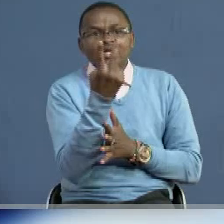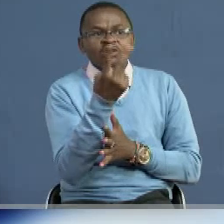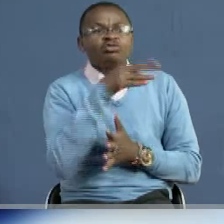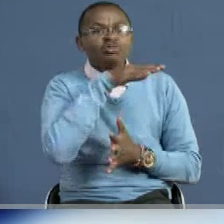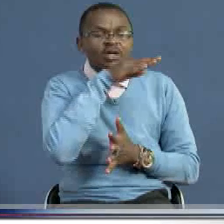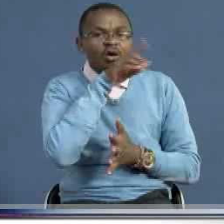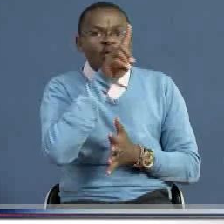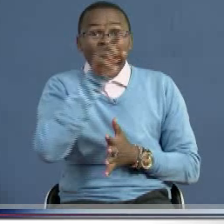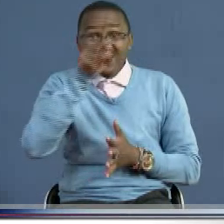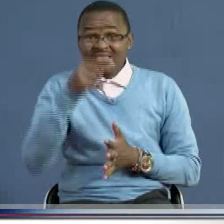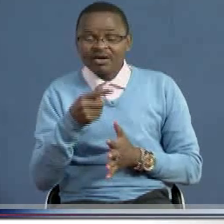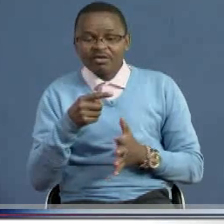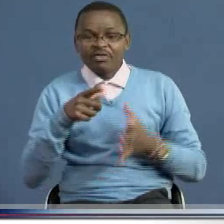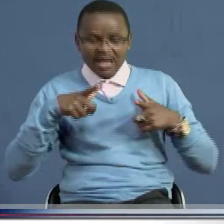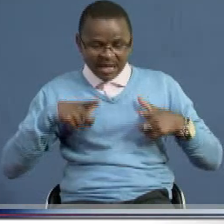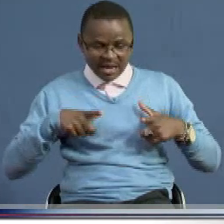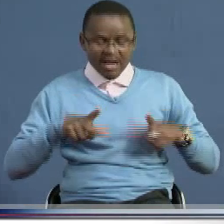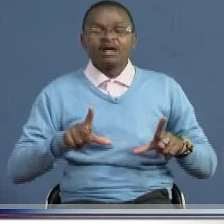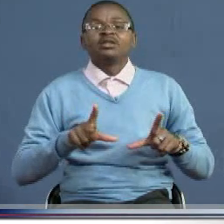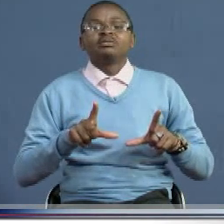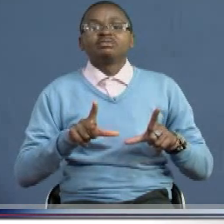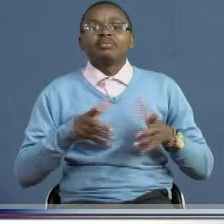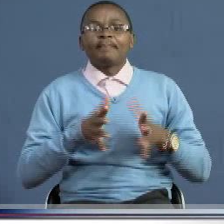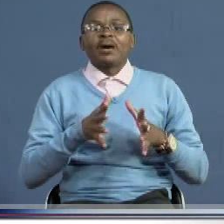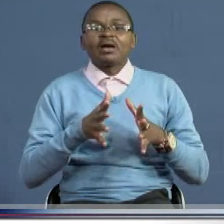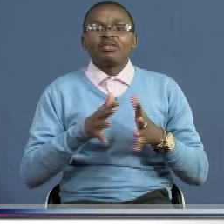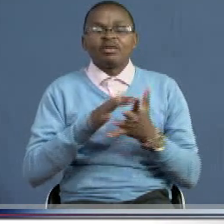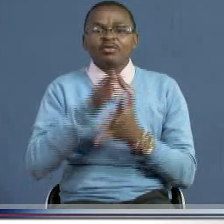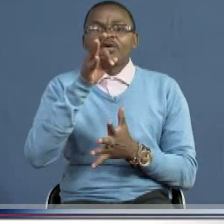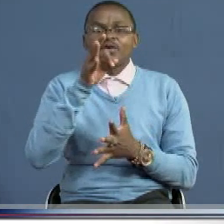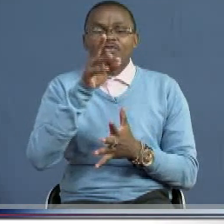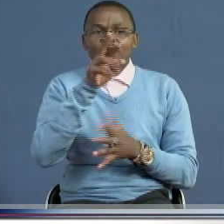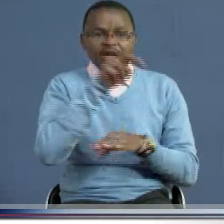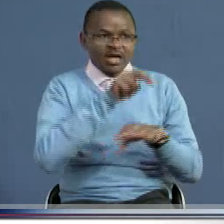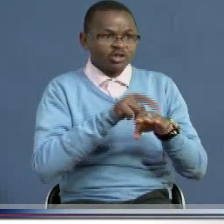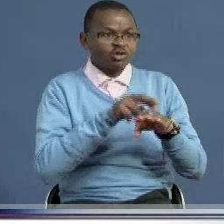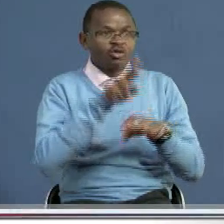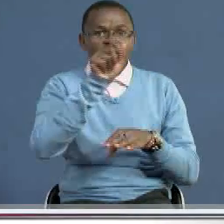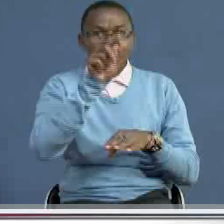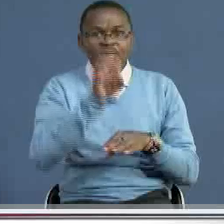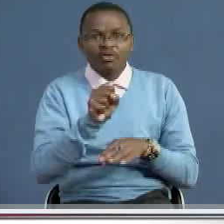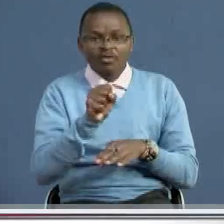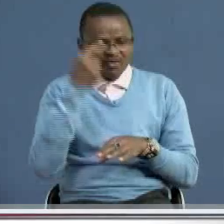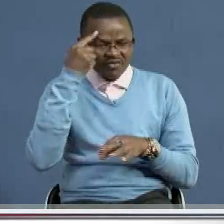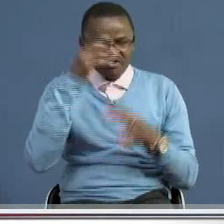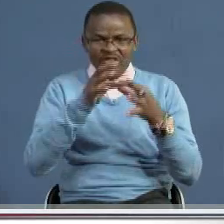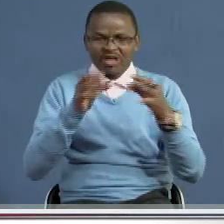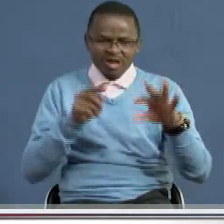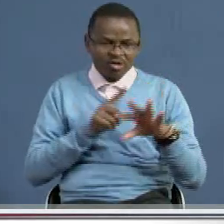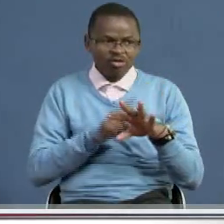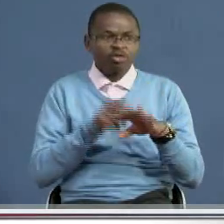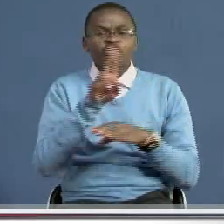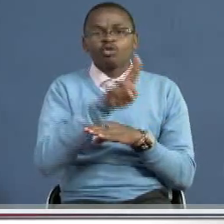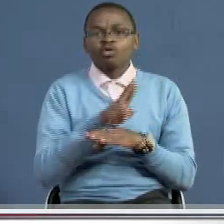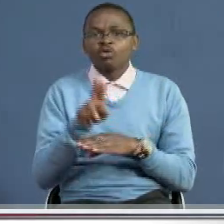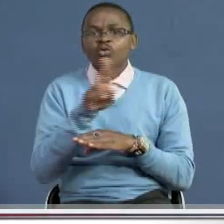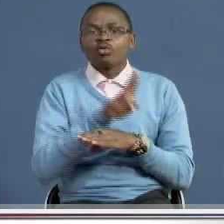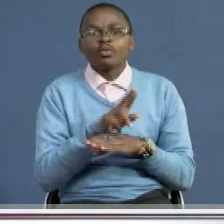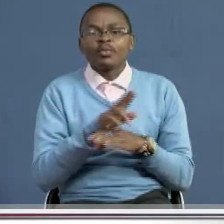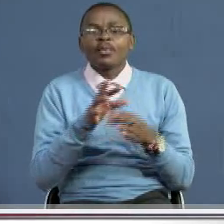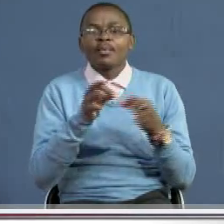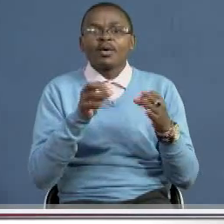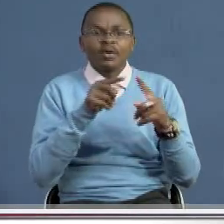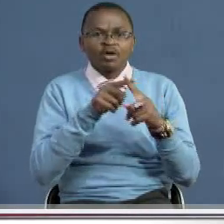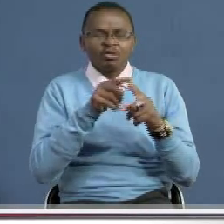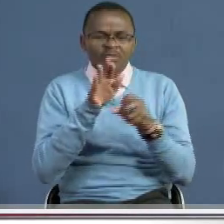in every 1,000 live births, way above the national rate. For the longest time, use of clinical spirit was